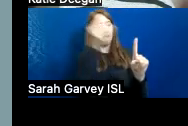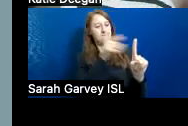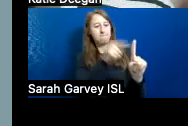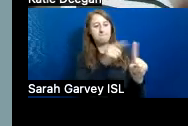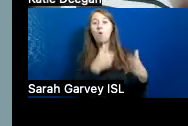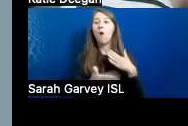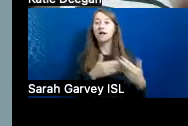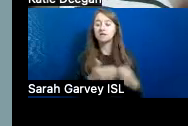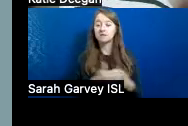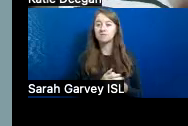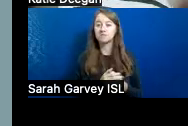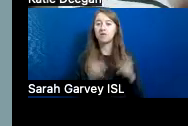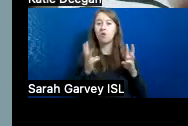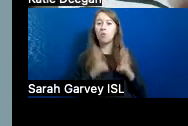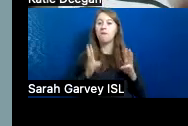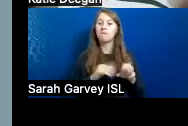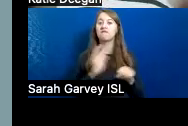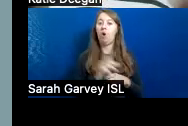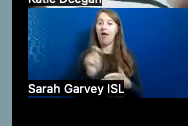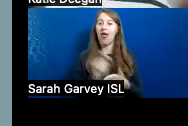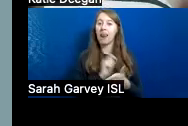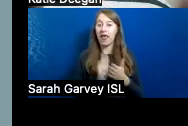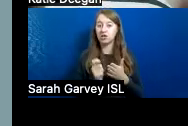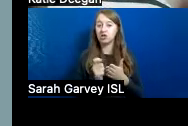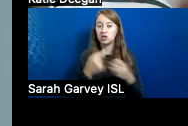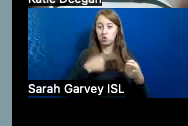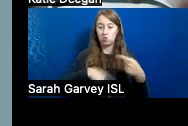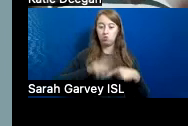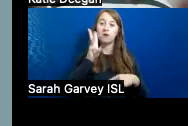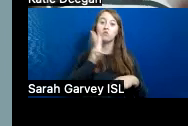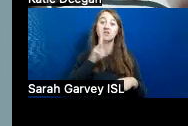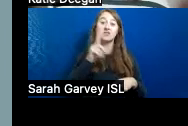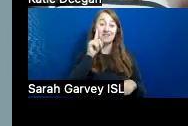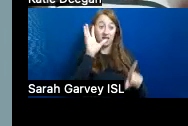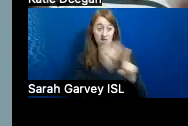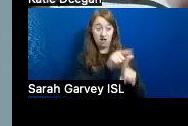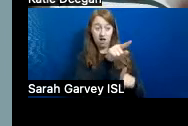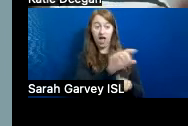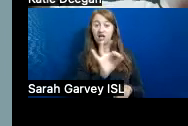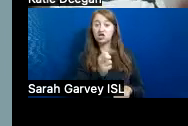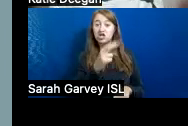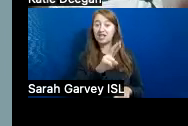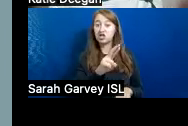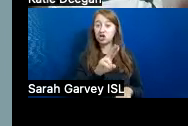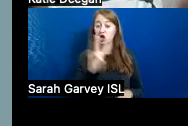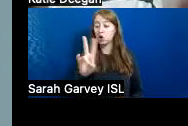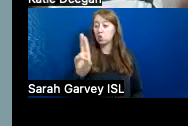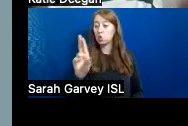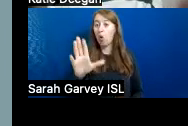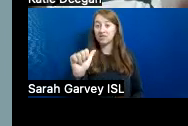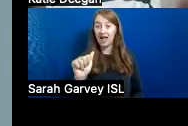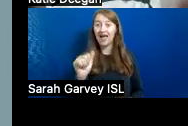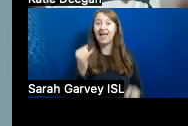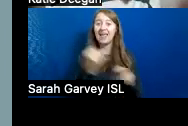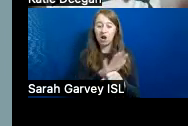Women for Election want to see the introduction of gender quotas at local level. similar to what Rachel was